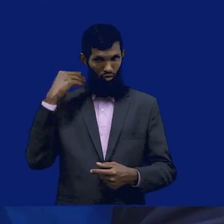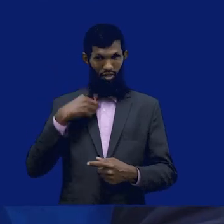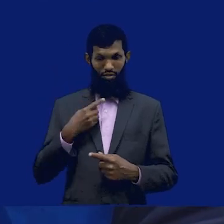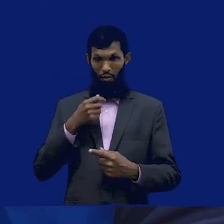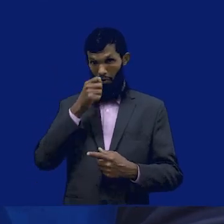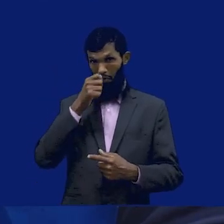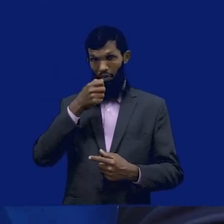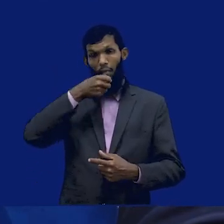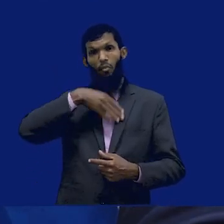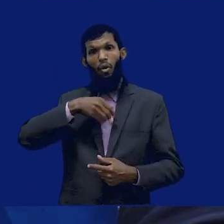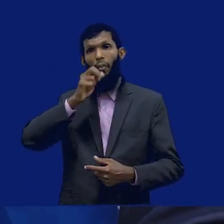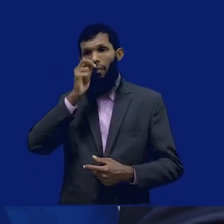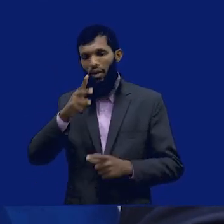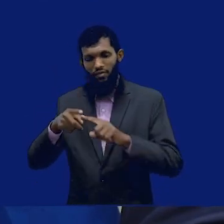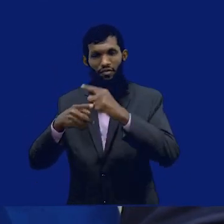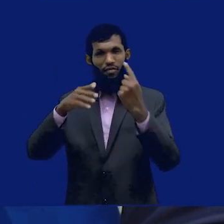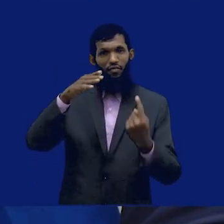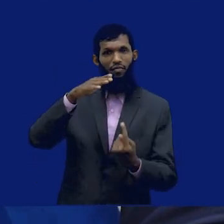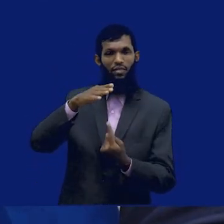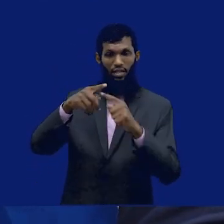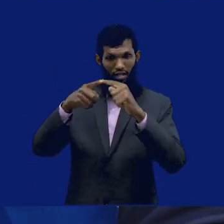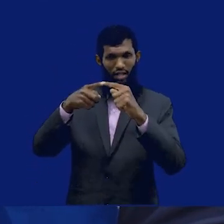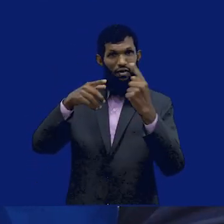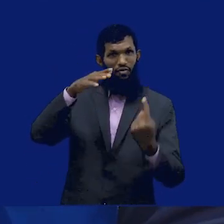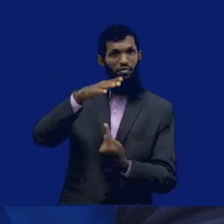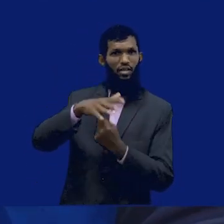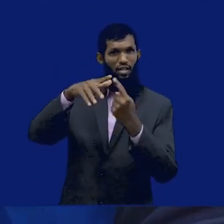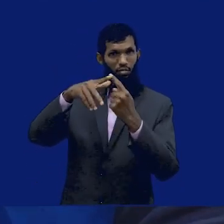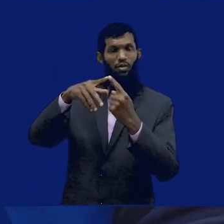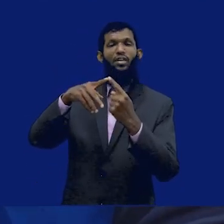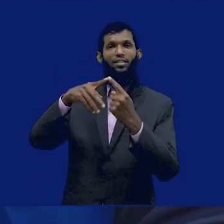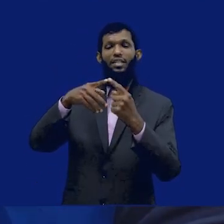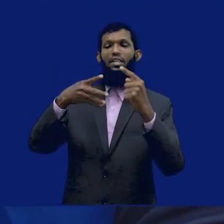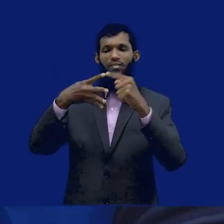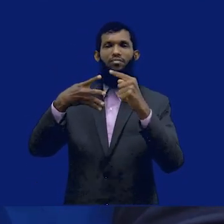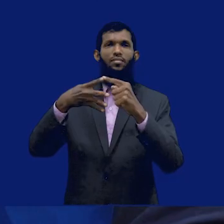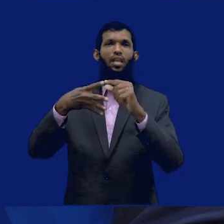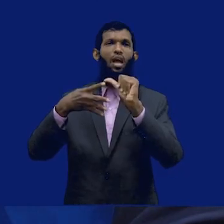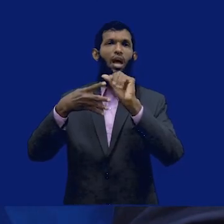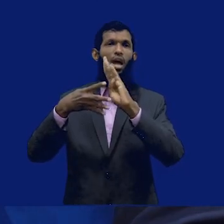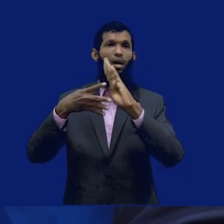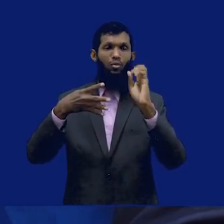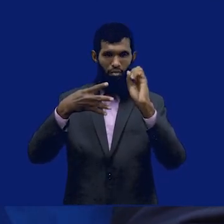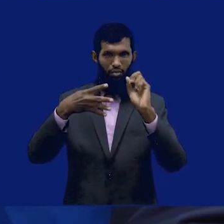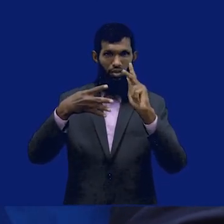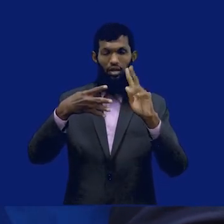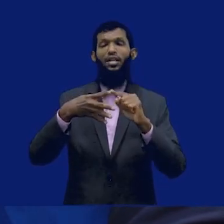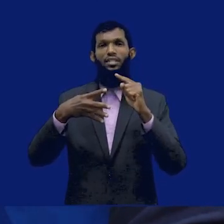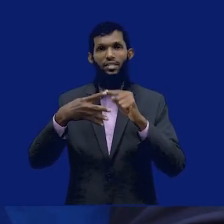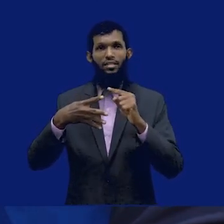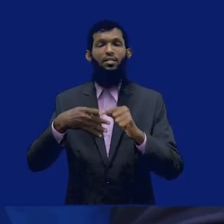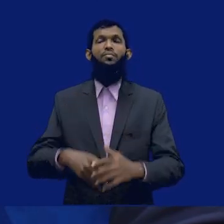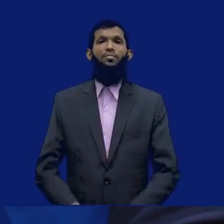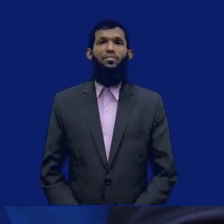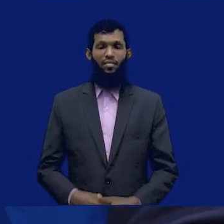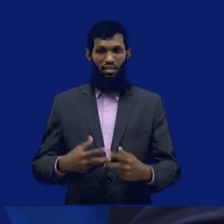the companion of the Prophet sallallahu alaihi wasallam, the best companion of the Prophet sallallahu alaihi wasallam,